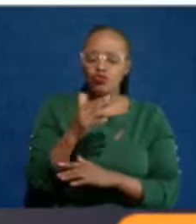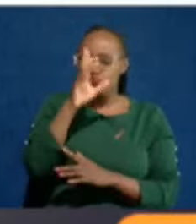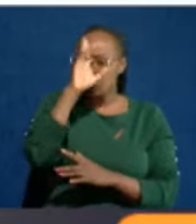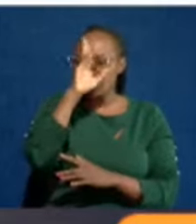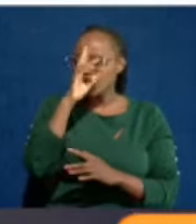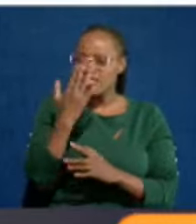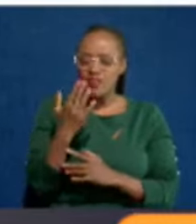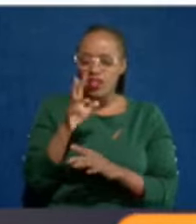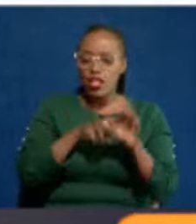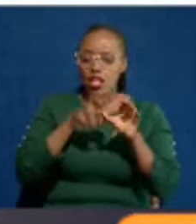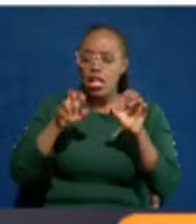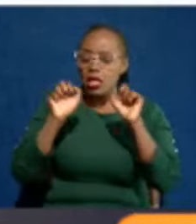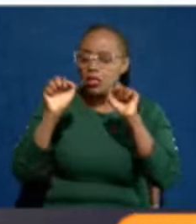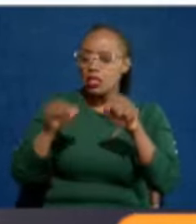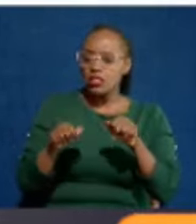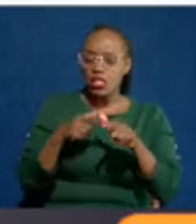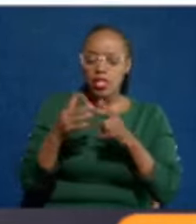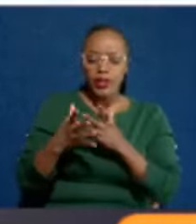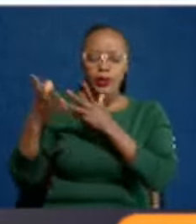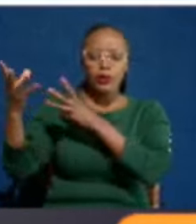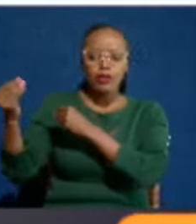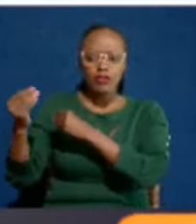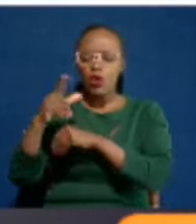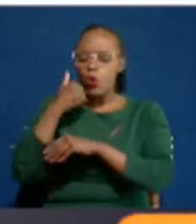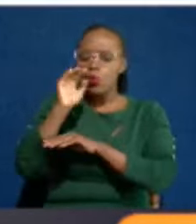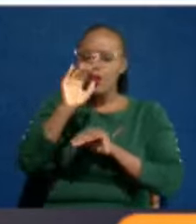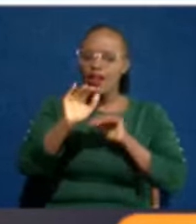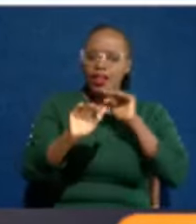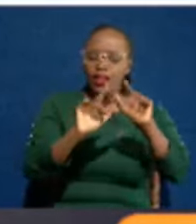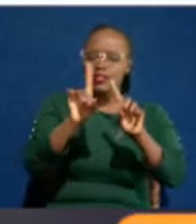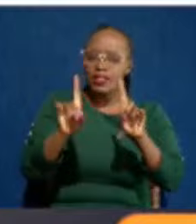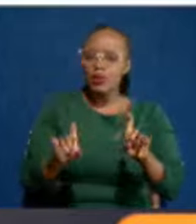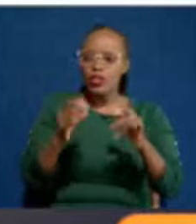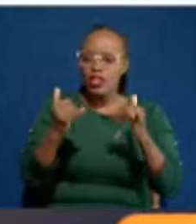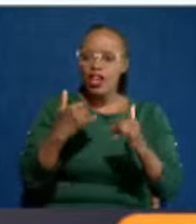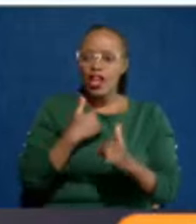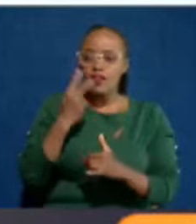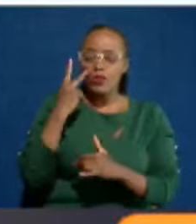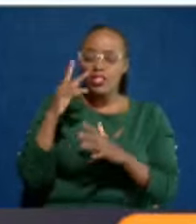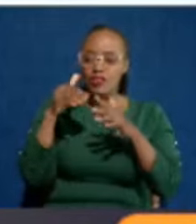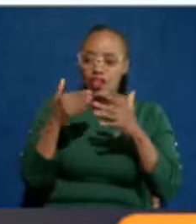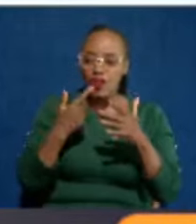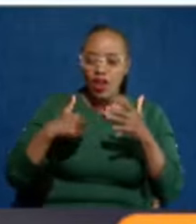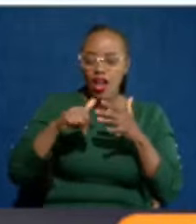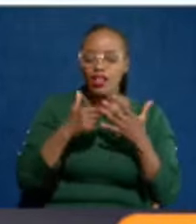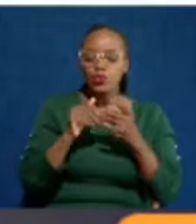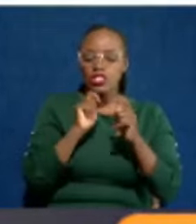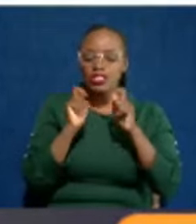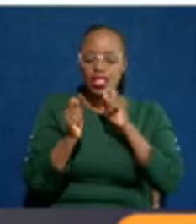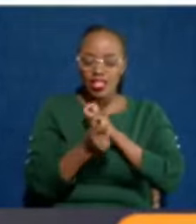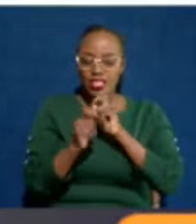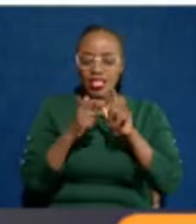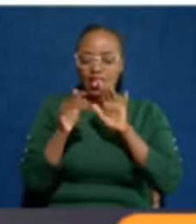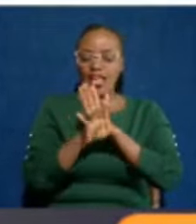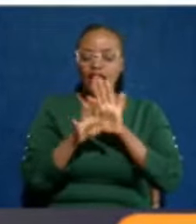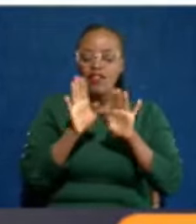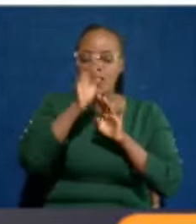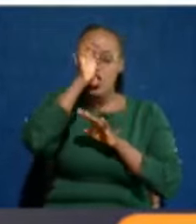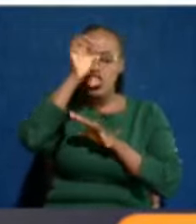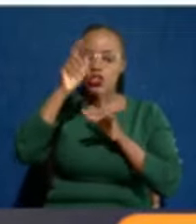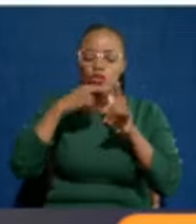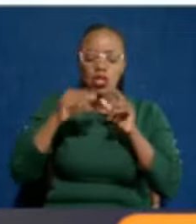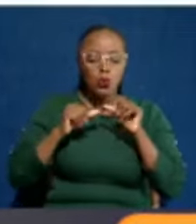You know, he just resigns and goes away. So who gets to ask the questions? Now we've got, you see, that's how we sweep things under the rug and seemingly